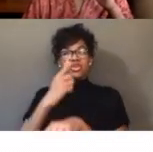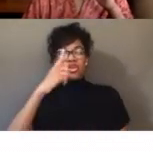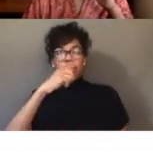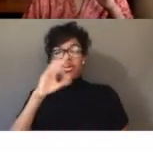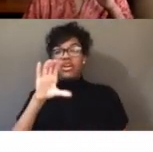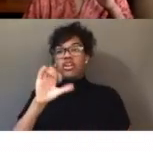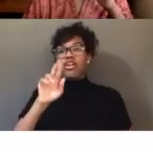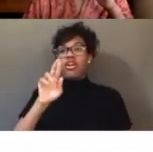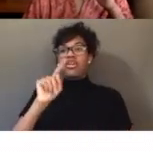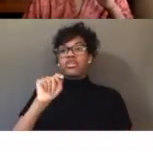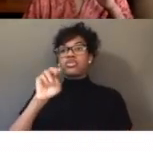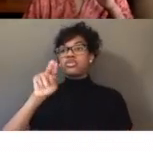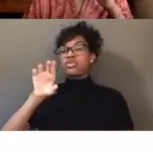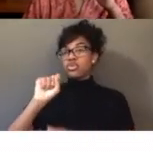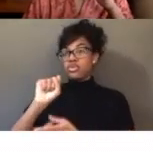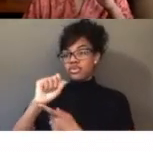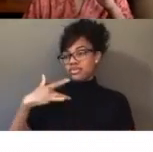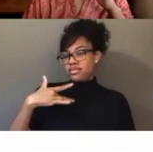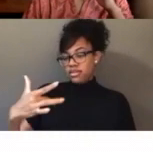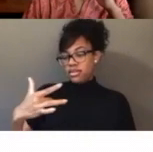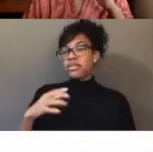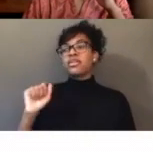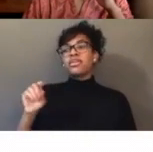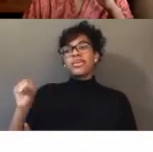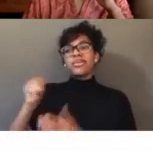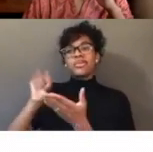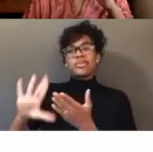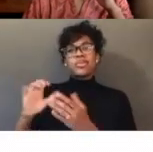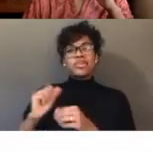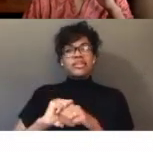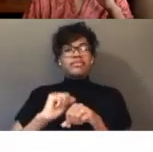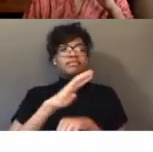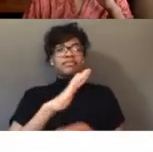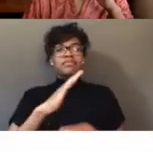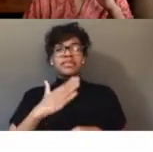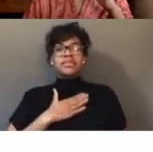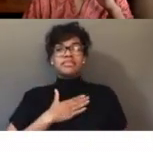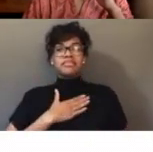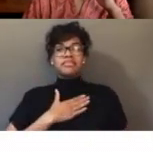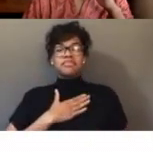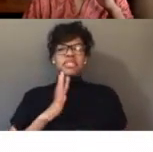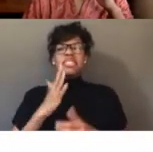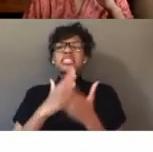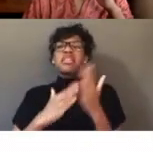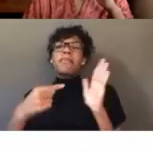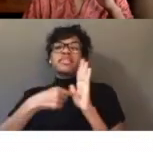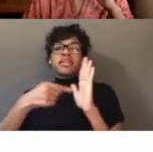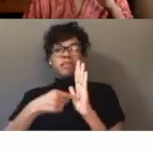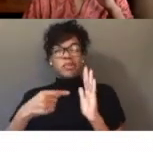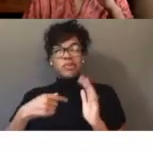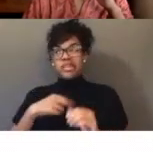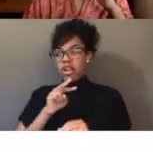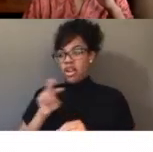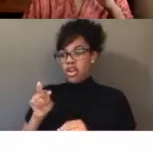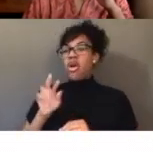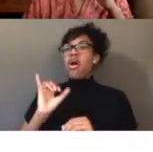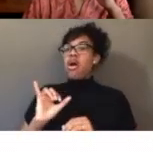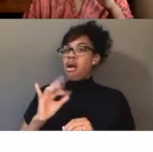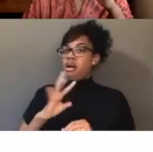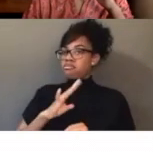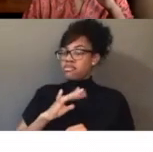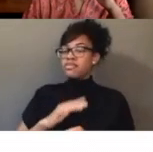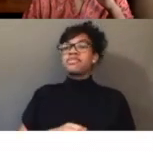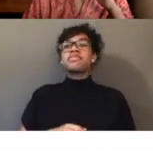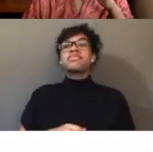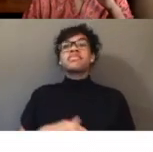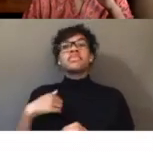some samples later on that evening. When we implemented them in the workshop, the results were incredible. The students and parents who attended enjoyed